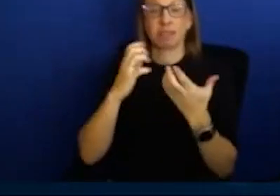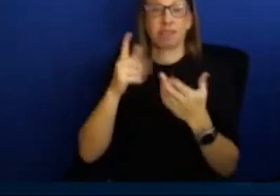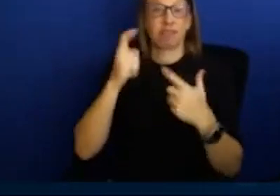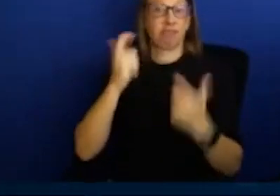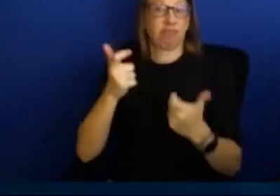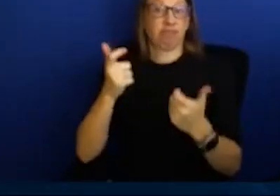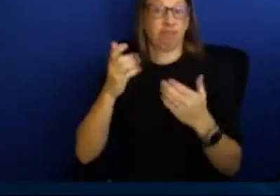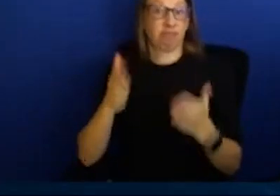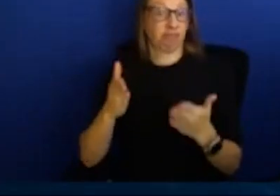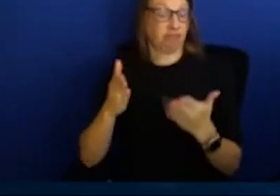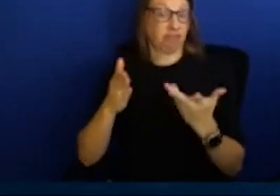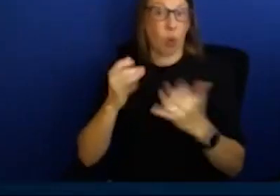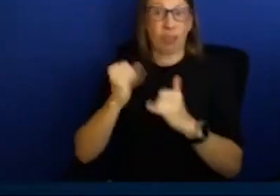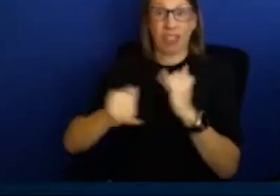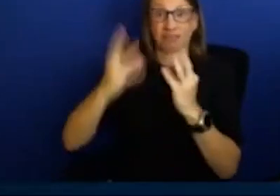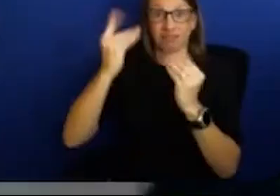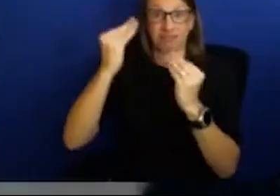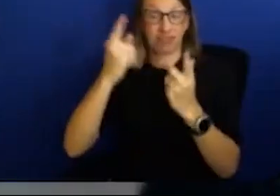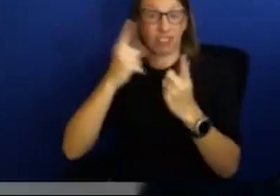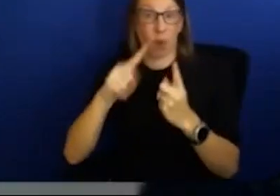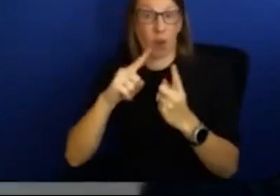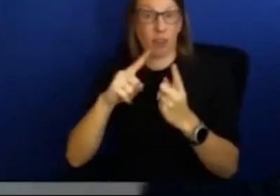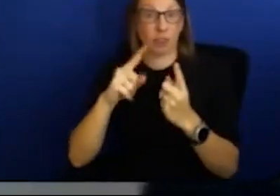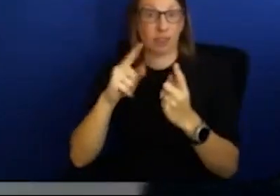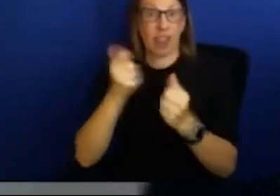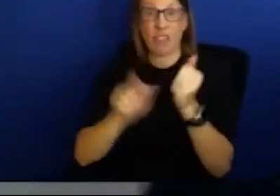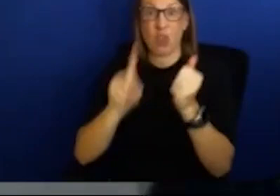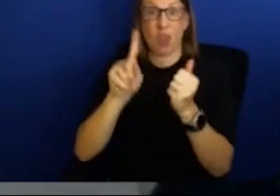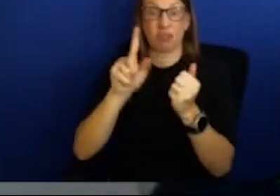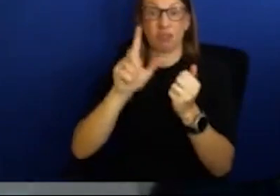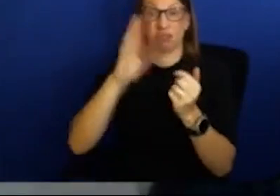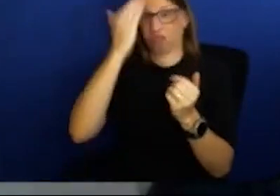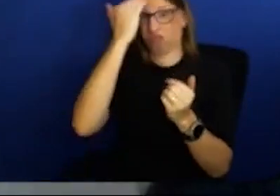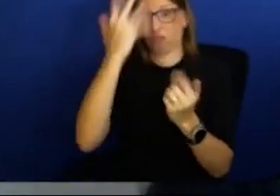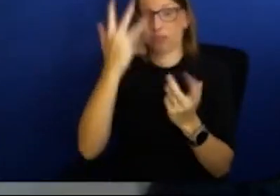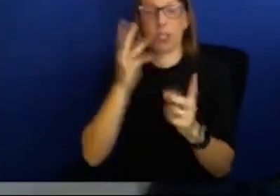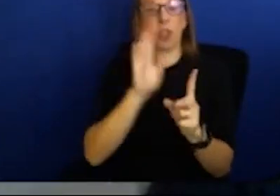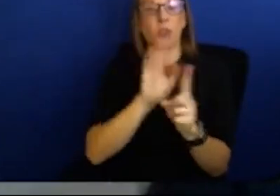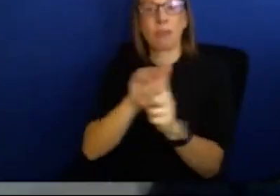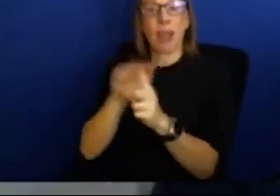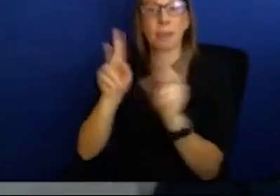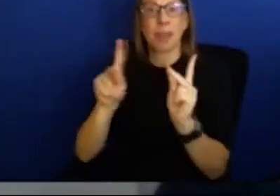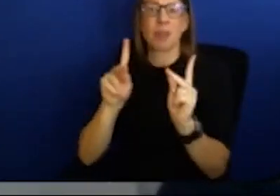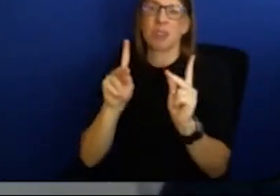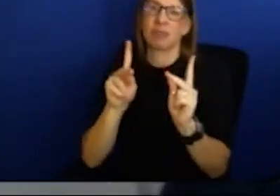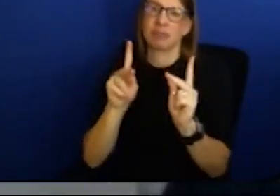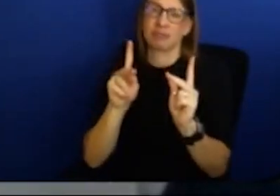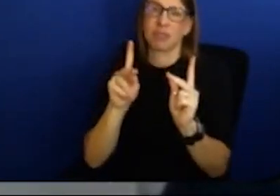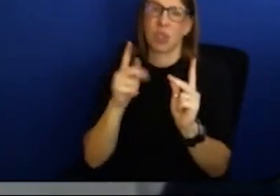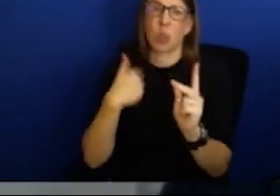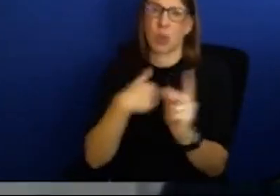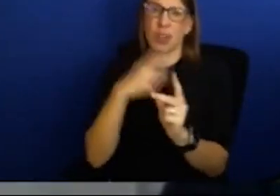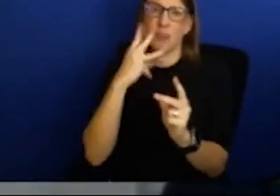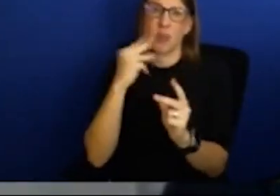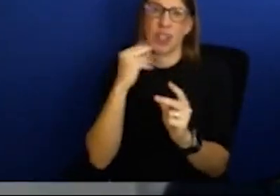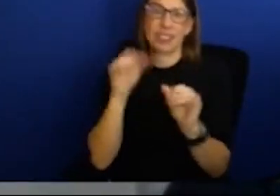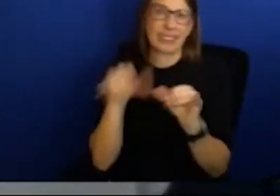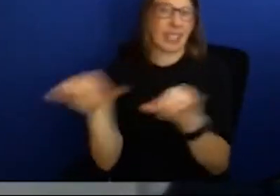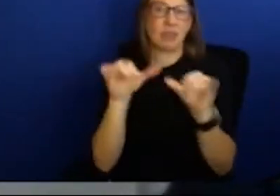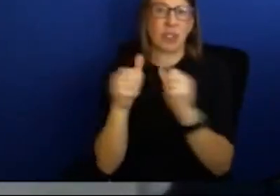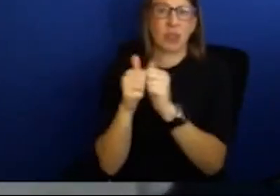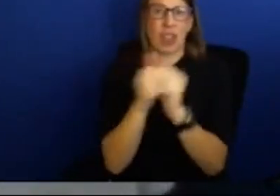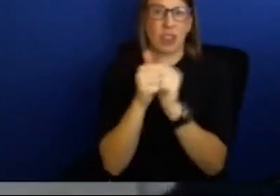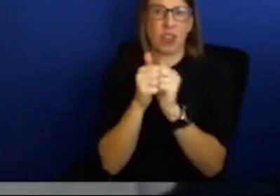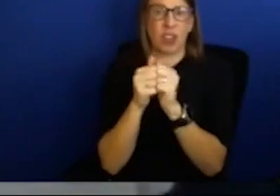conversation today for everyone? I guess I would just remind people that we're all in this together. And in effect, we're in a tug of